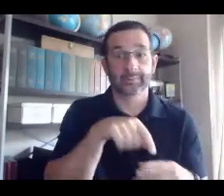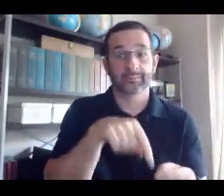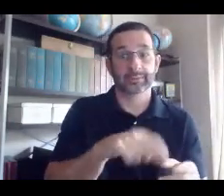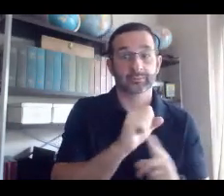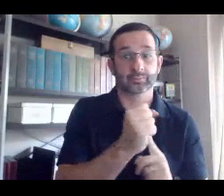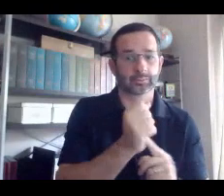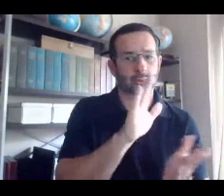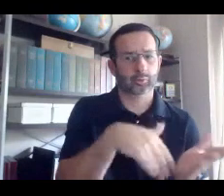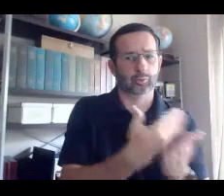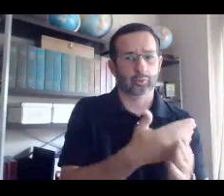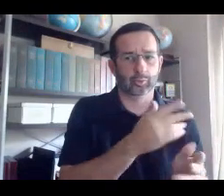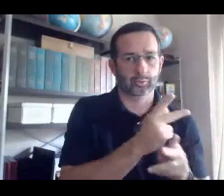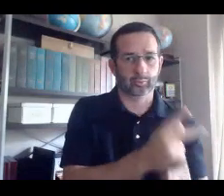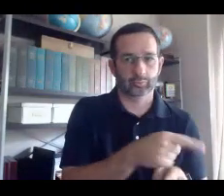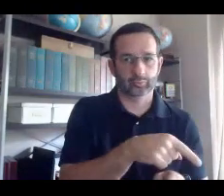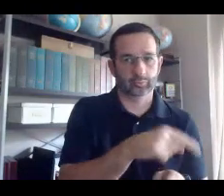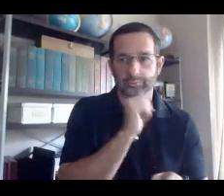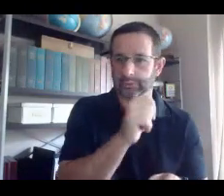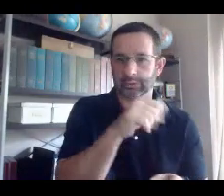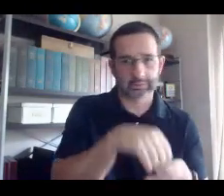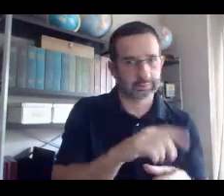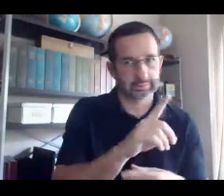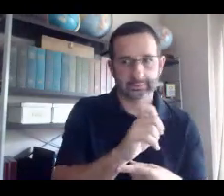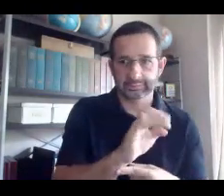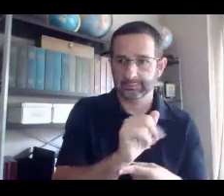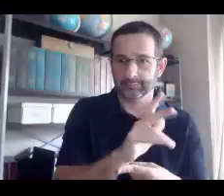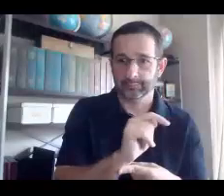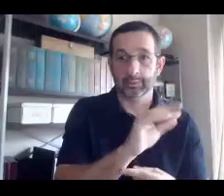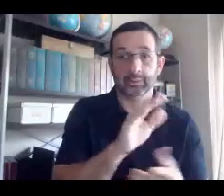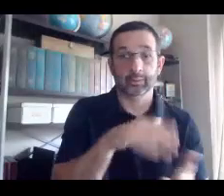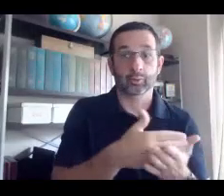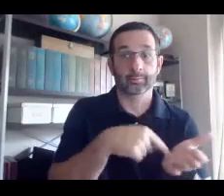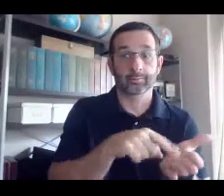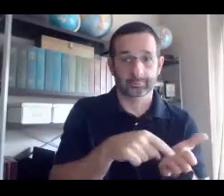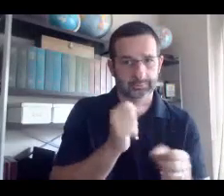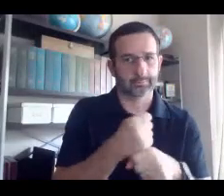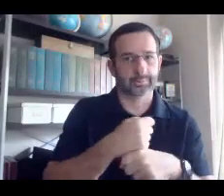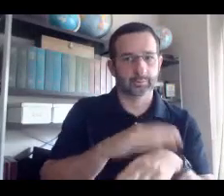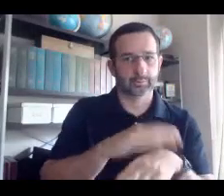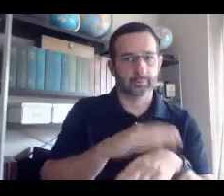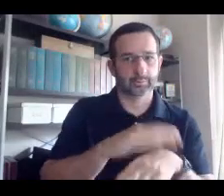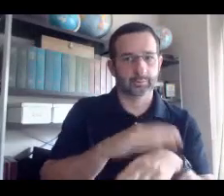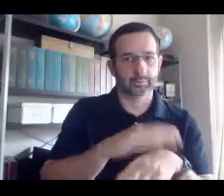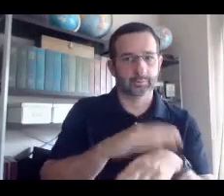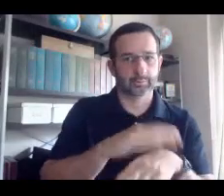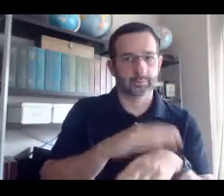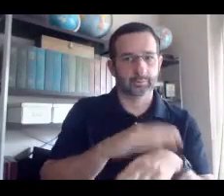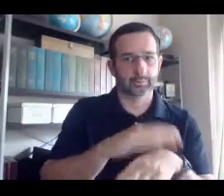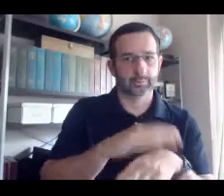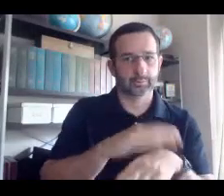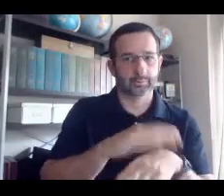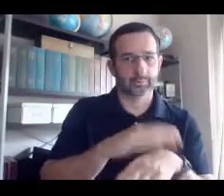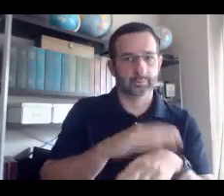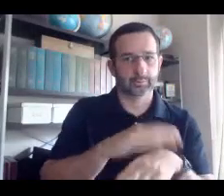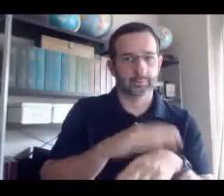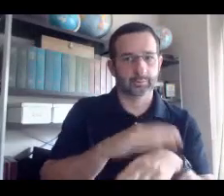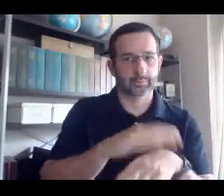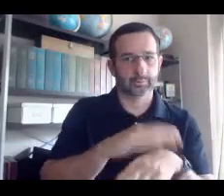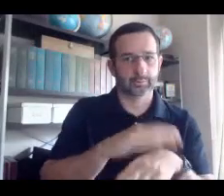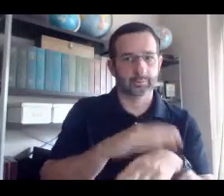for LRP payments to be made in this situation? All loans are not in default. All payments are made on